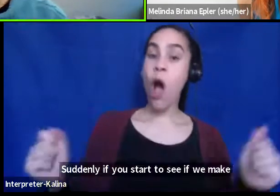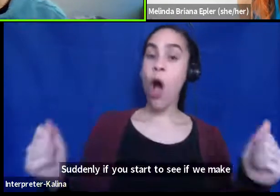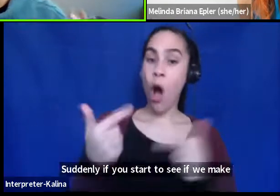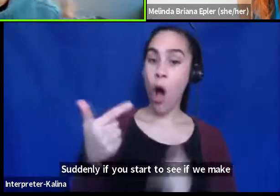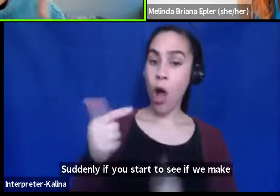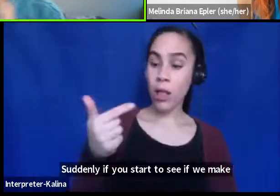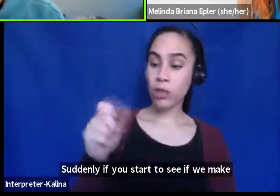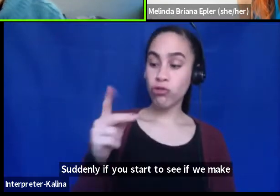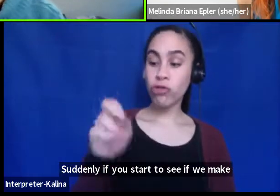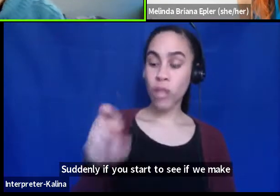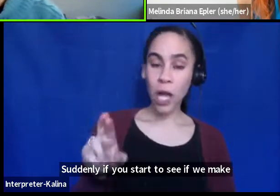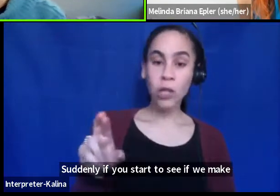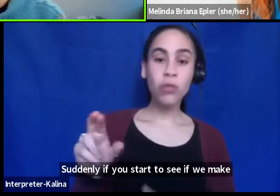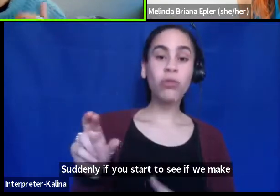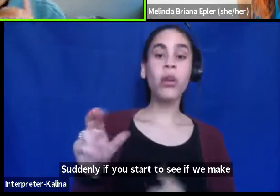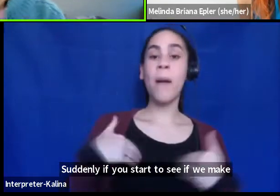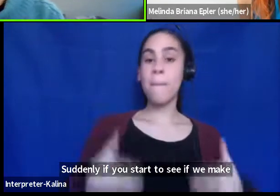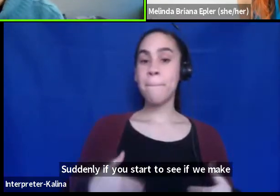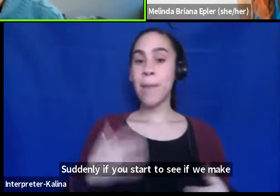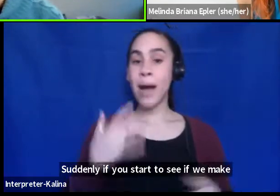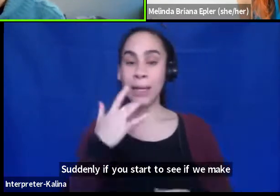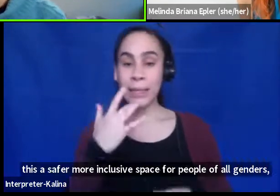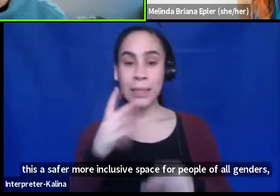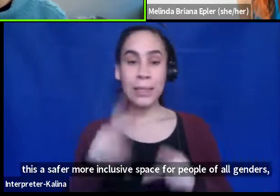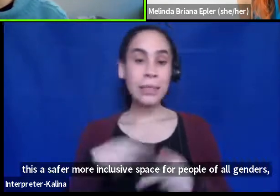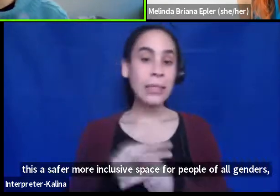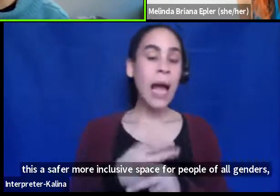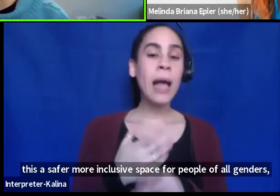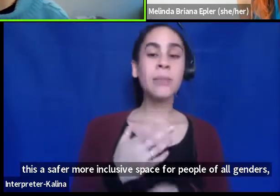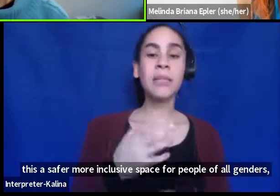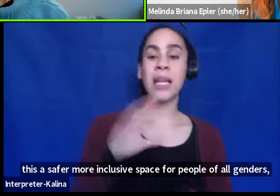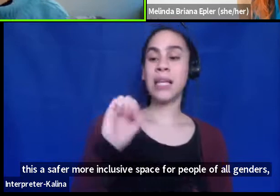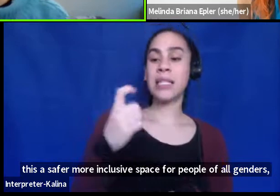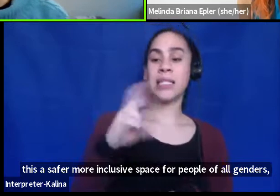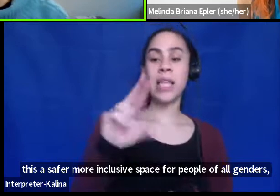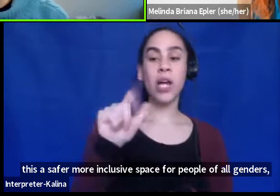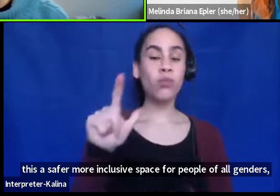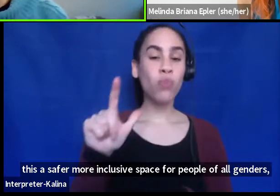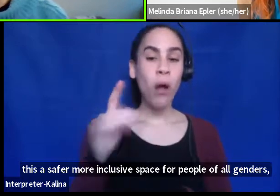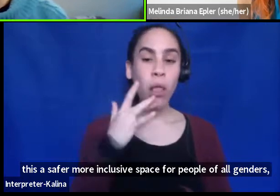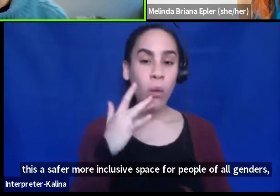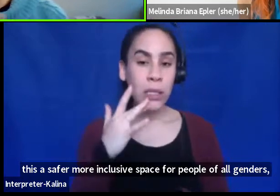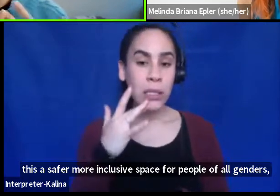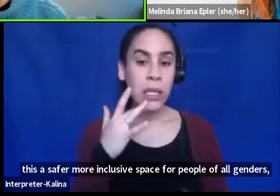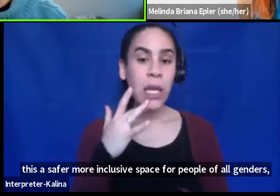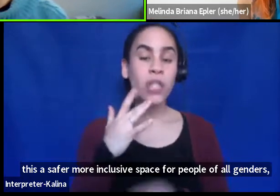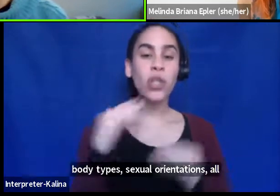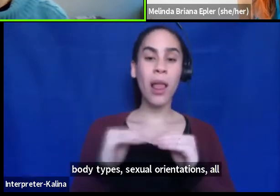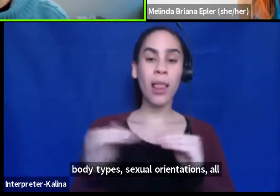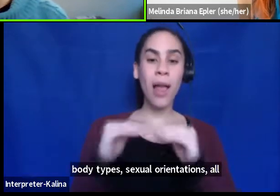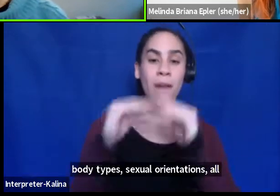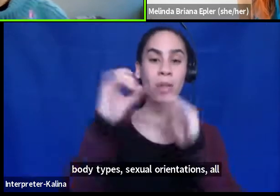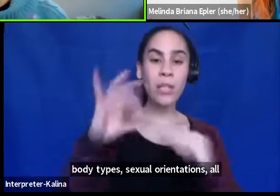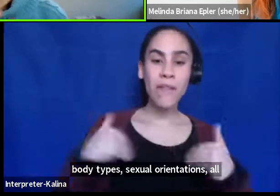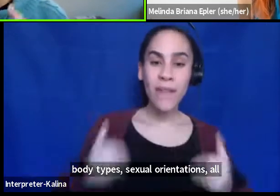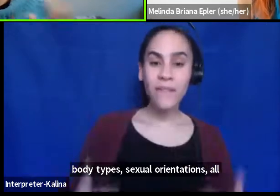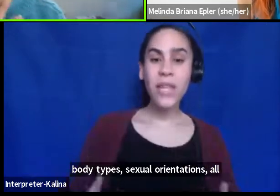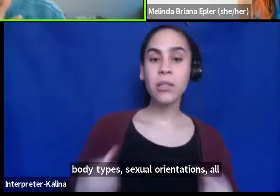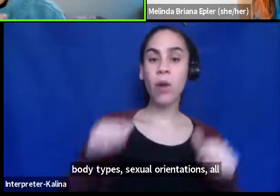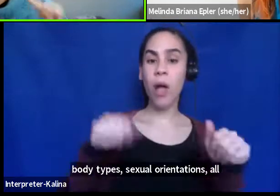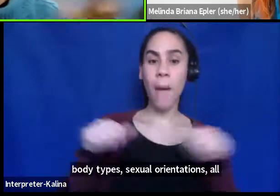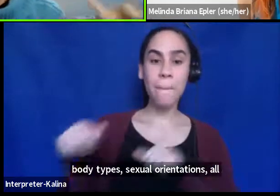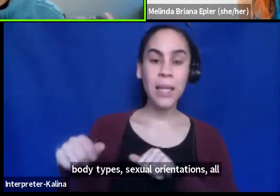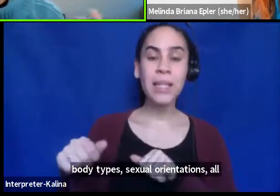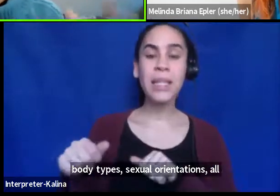all body types, all sexual orientations, all racial identities, all levels of physical ability, right? Like if